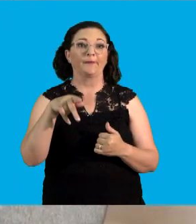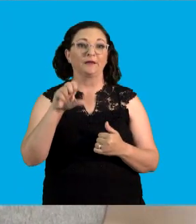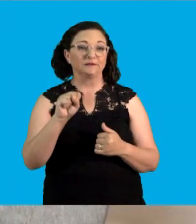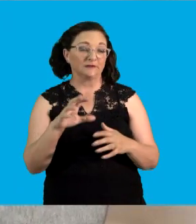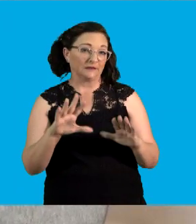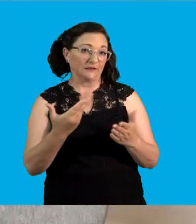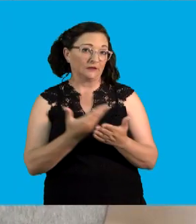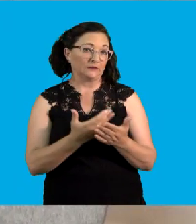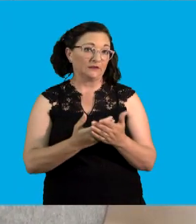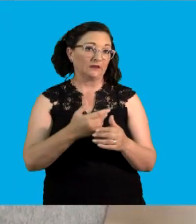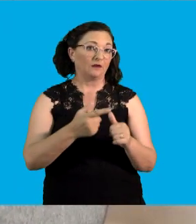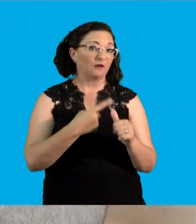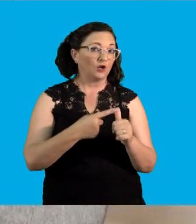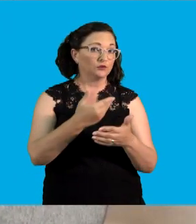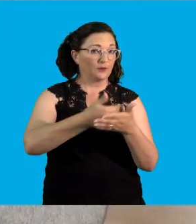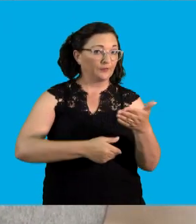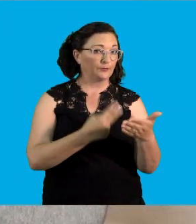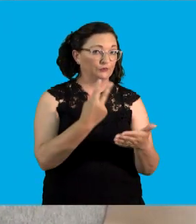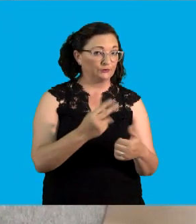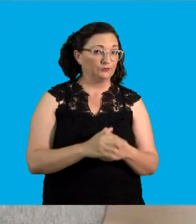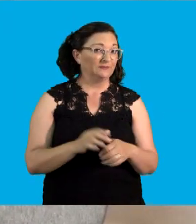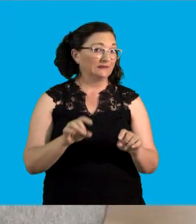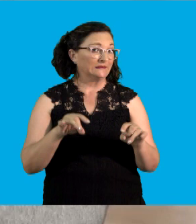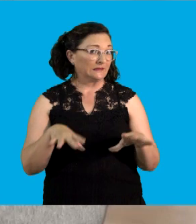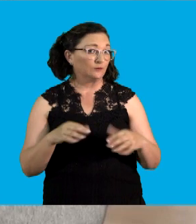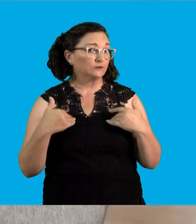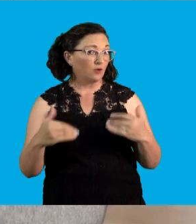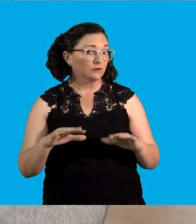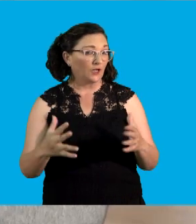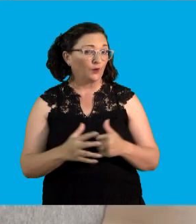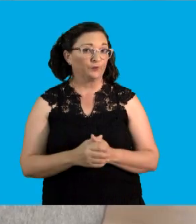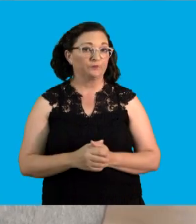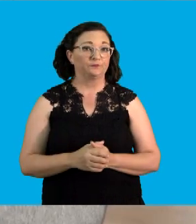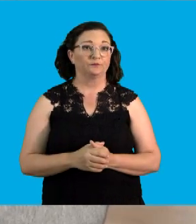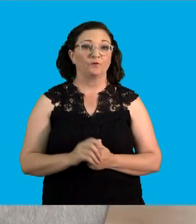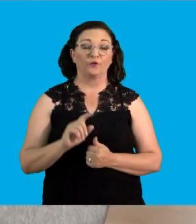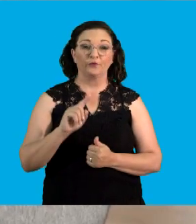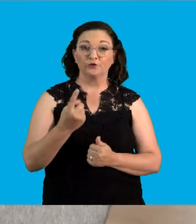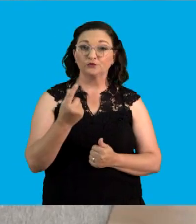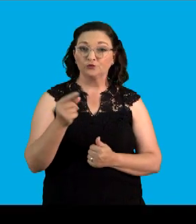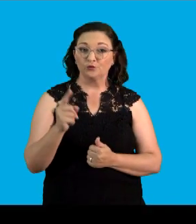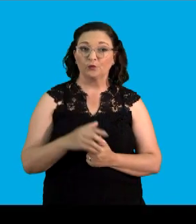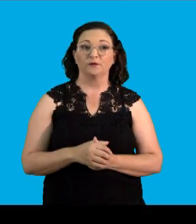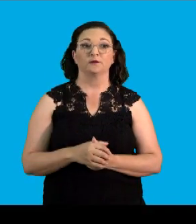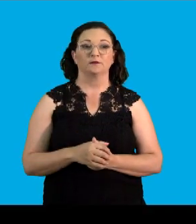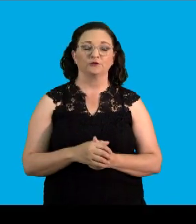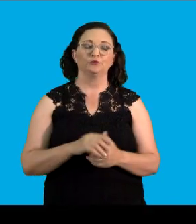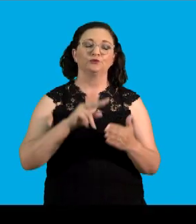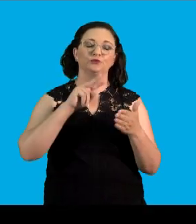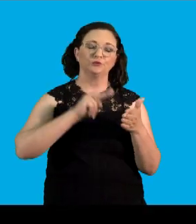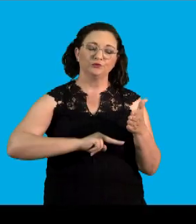answering paper 2. So now this is your exam. How do you then start? First thing, you need to read